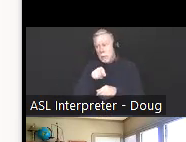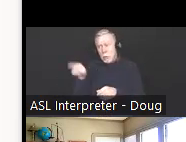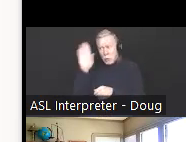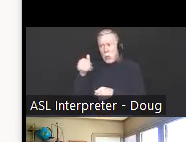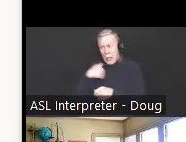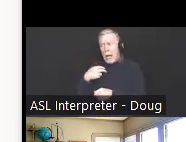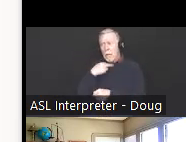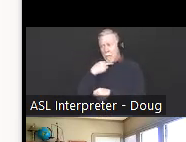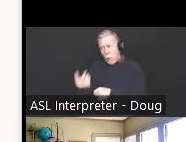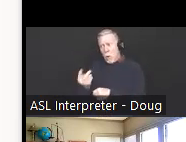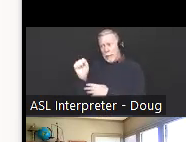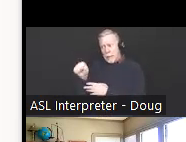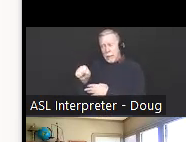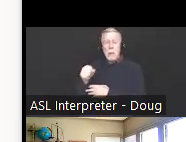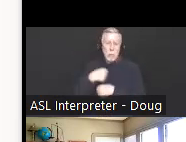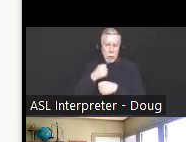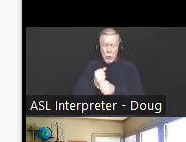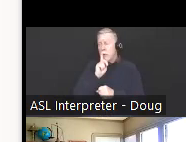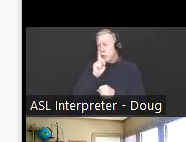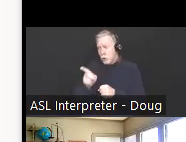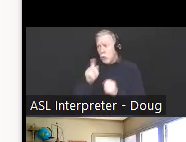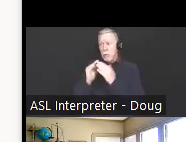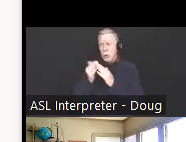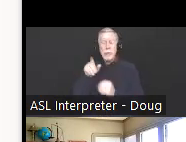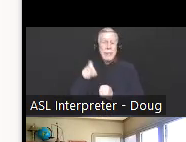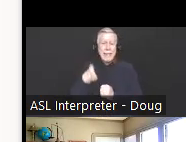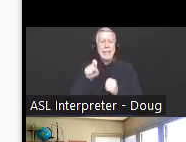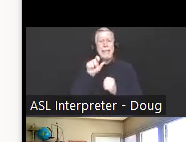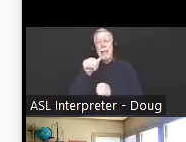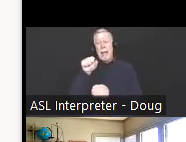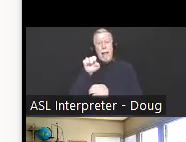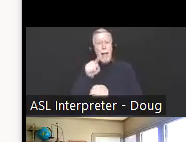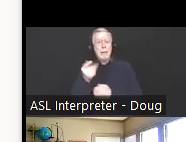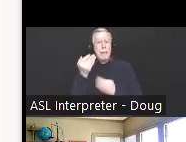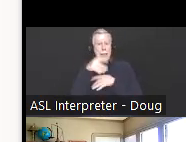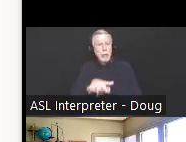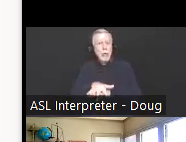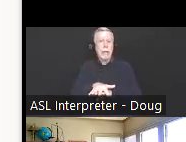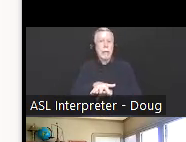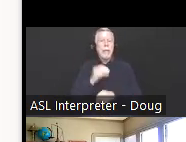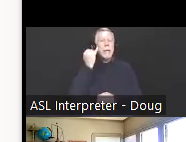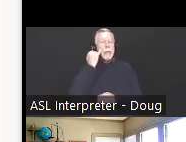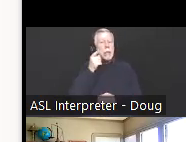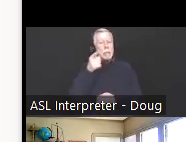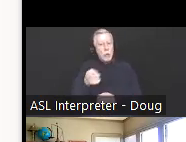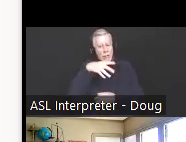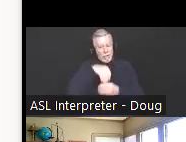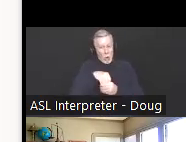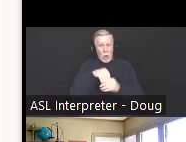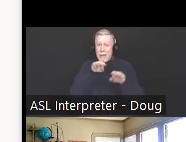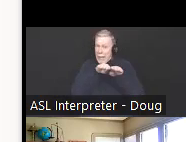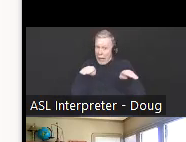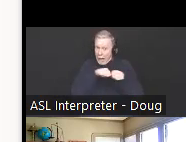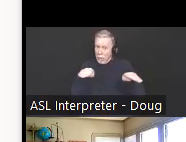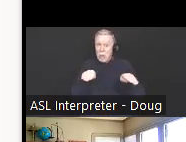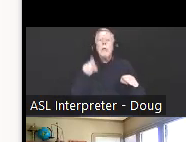will ensure community needs and assets are integrated. If you're in that involved thing, that's what you need to tell the